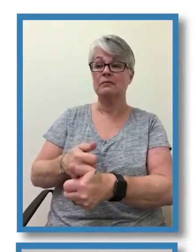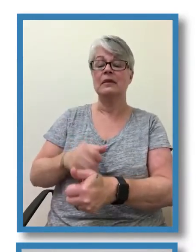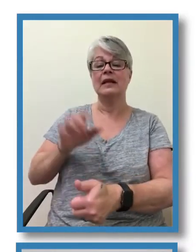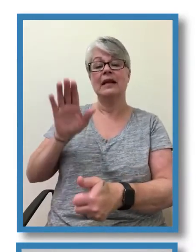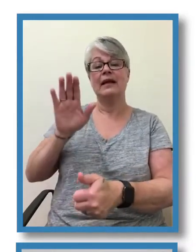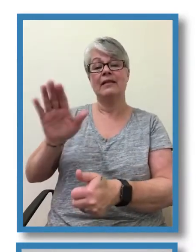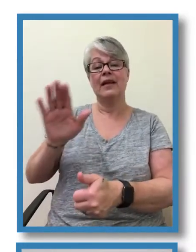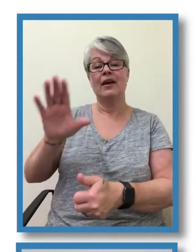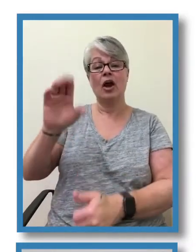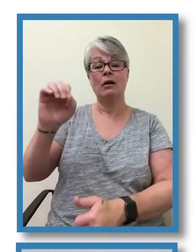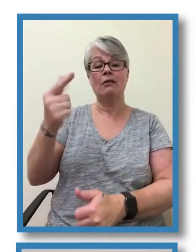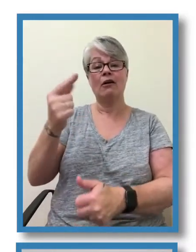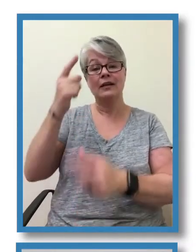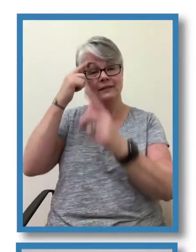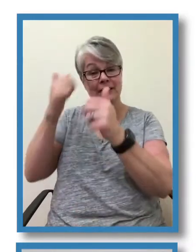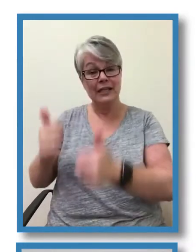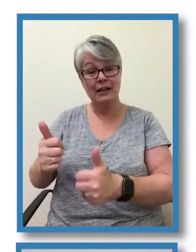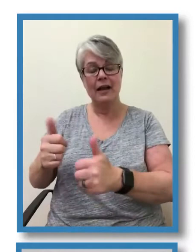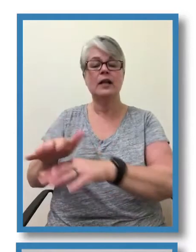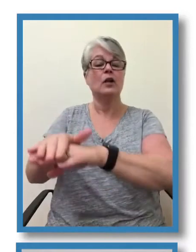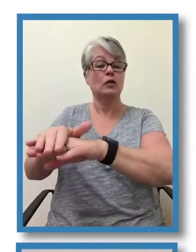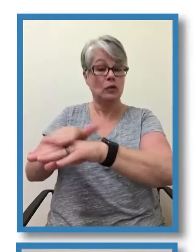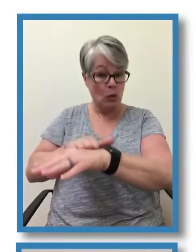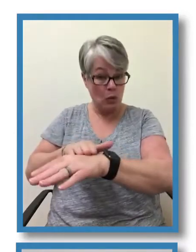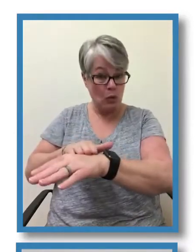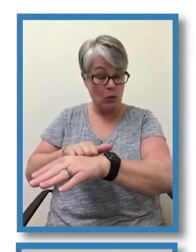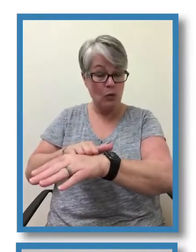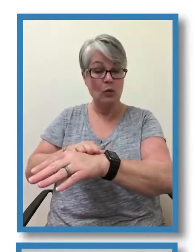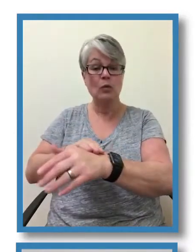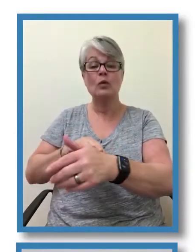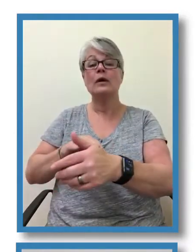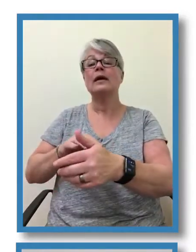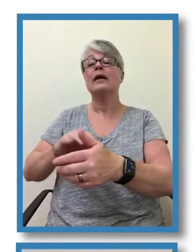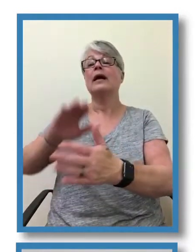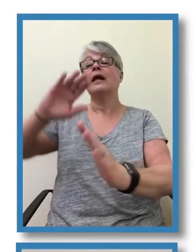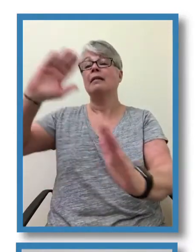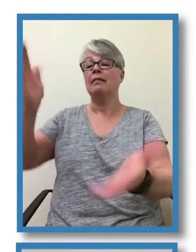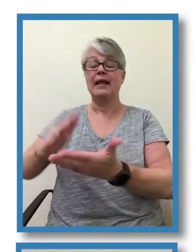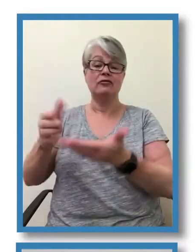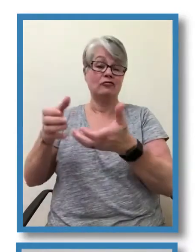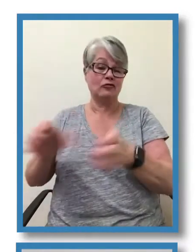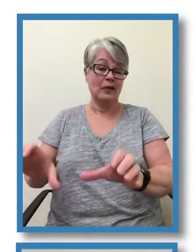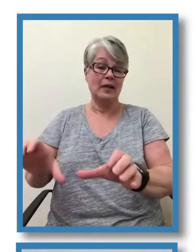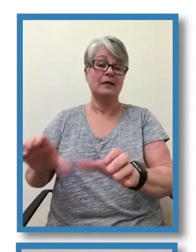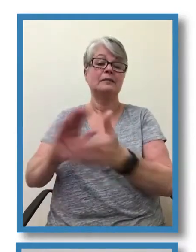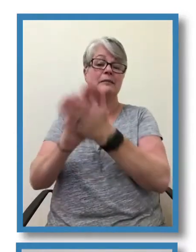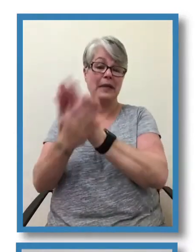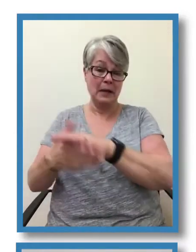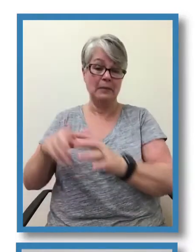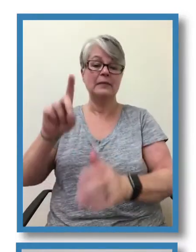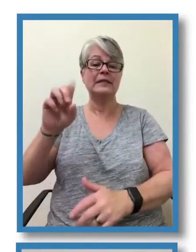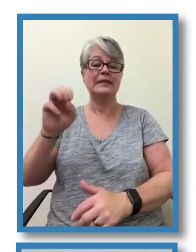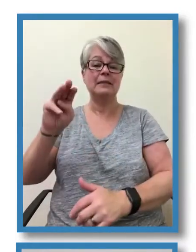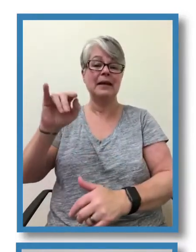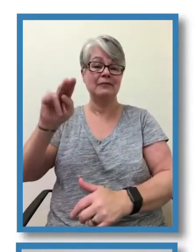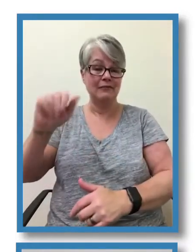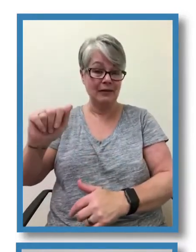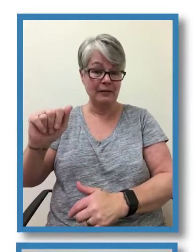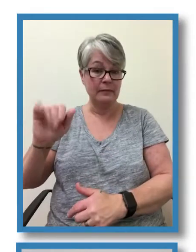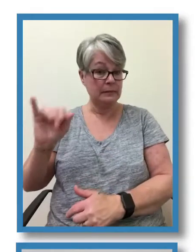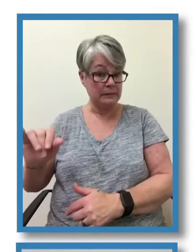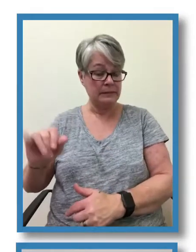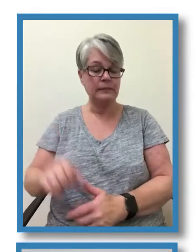study which actually looked here at the combination of Mediterranean diet and exercise over more than 12